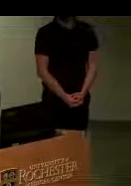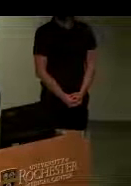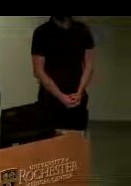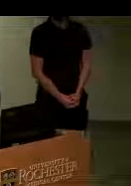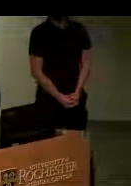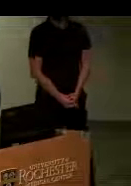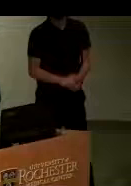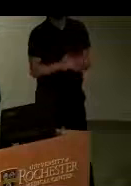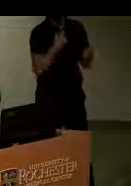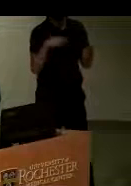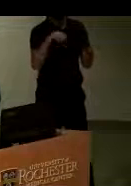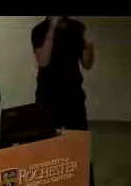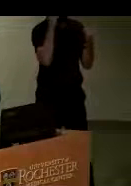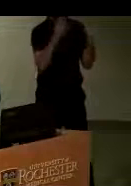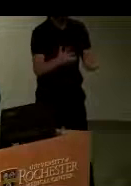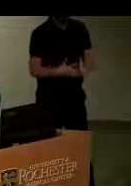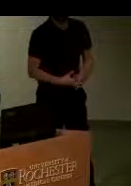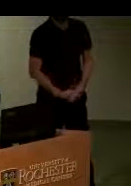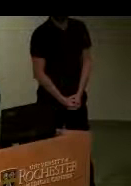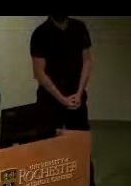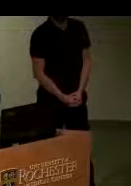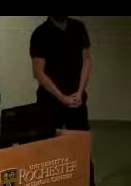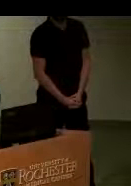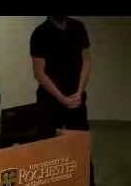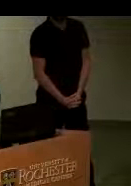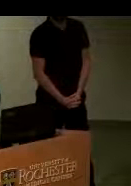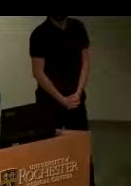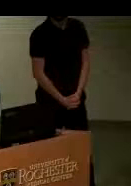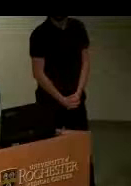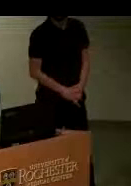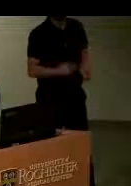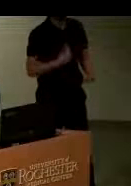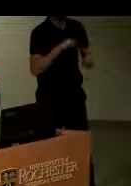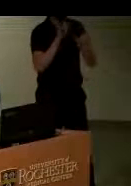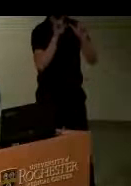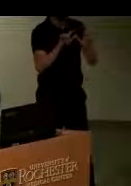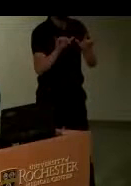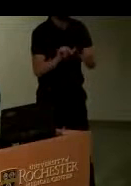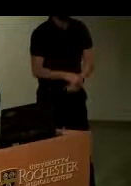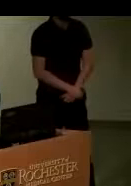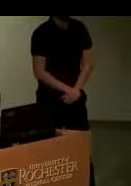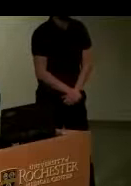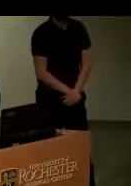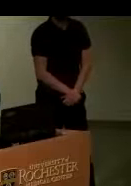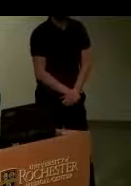Just wanted you to think about that. We love him too.